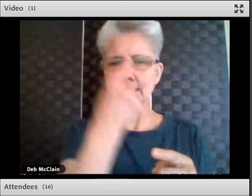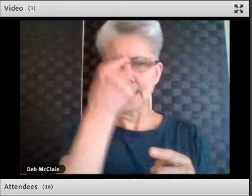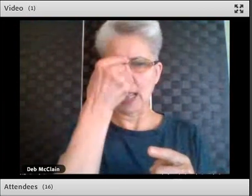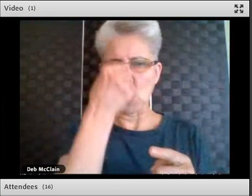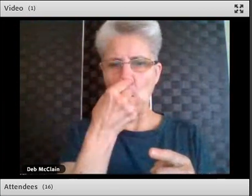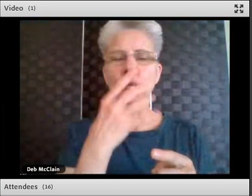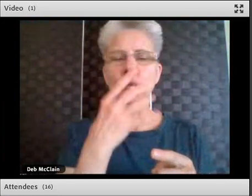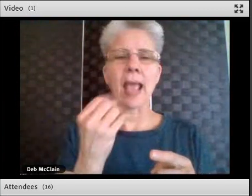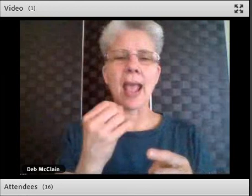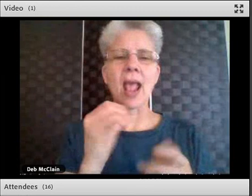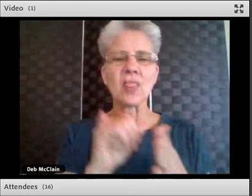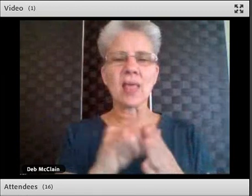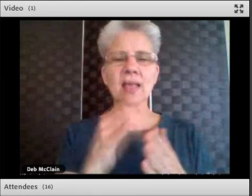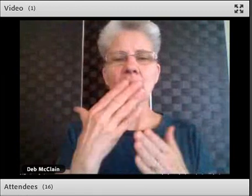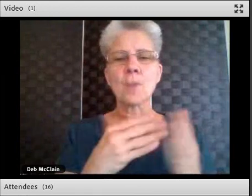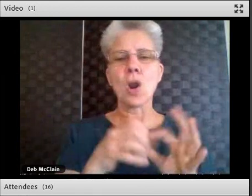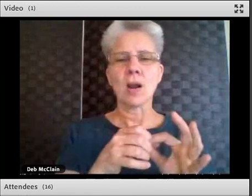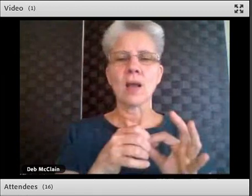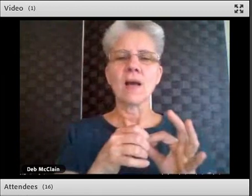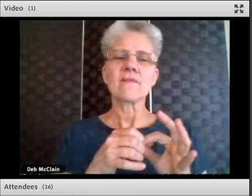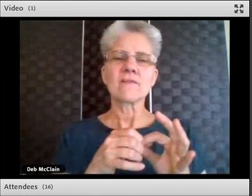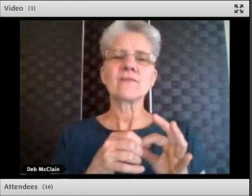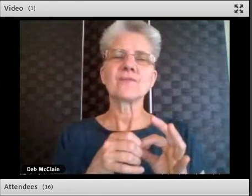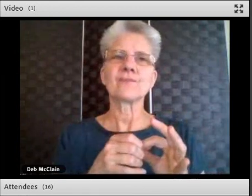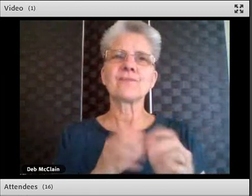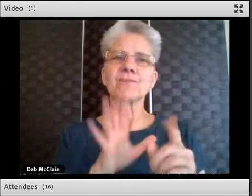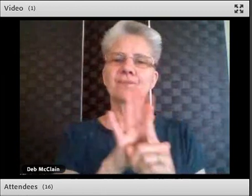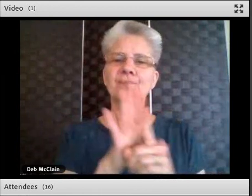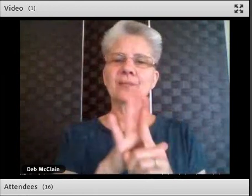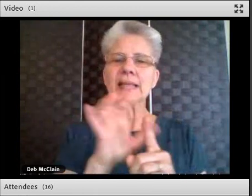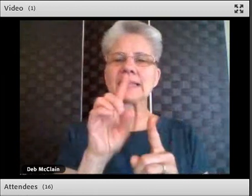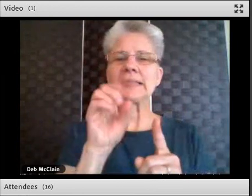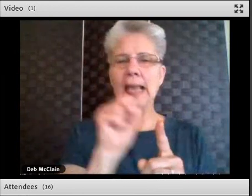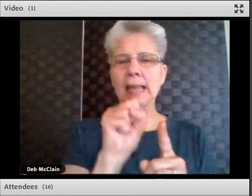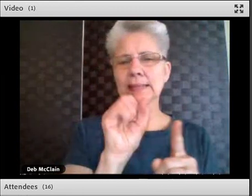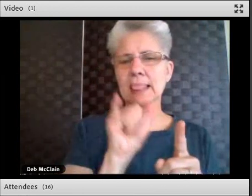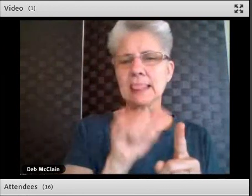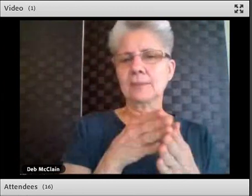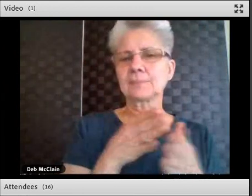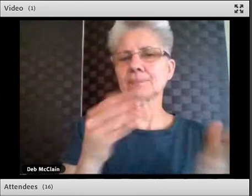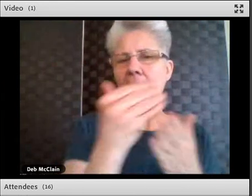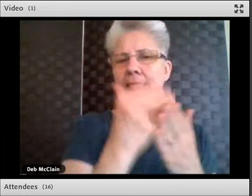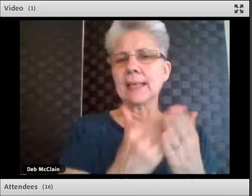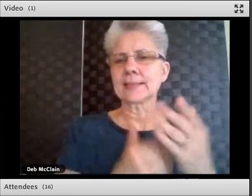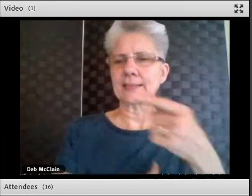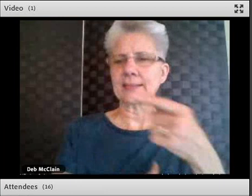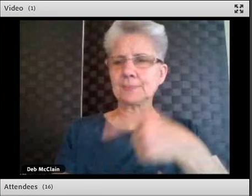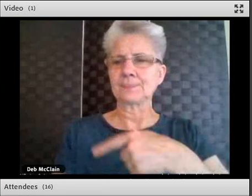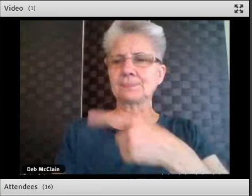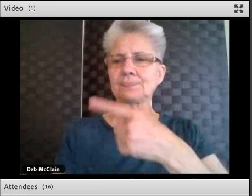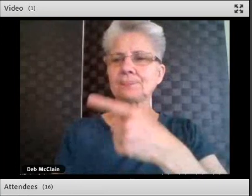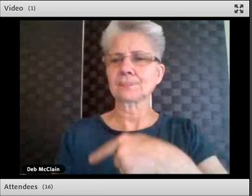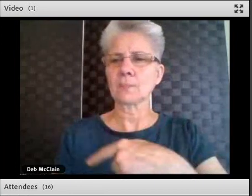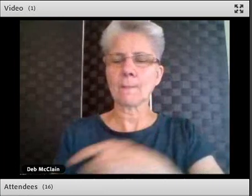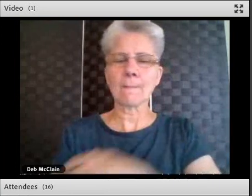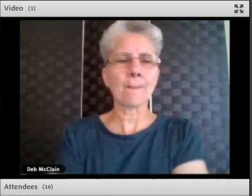again, that's part of just a general list of factors.